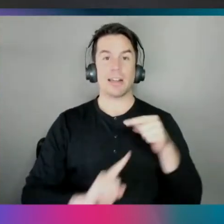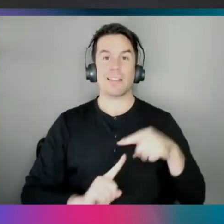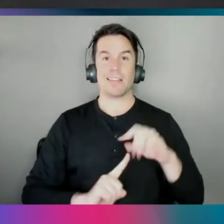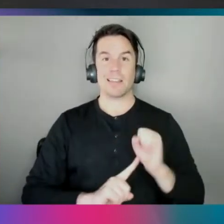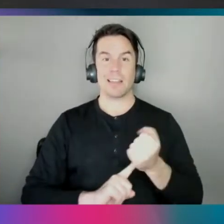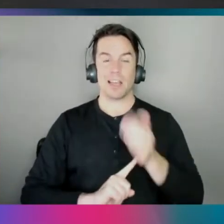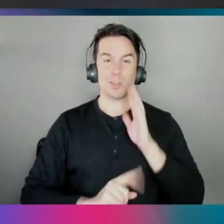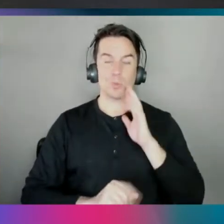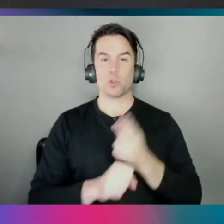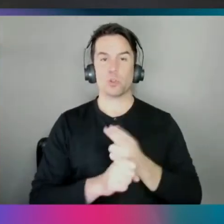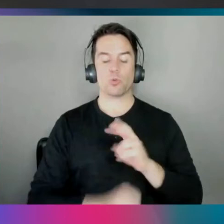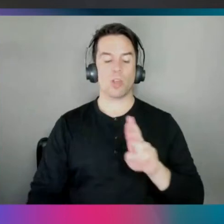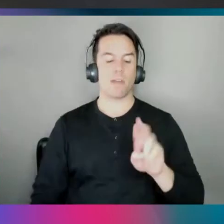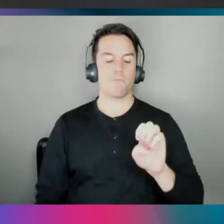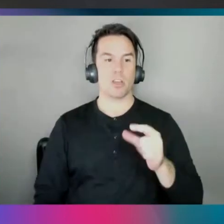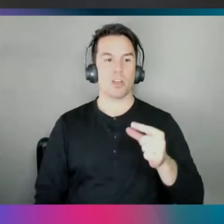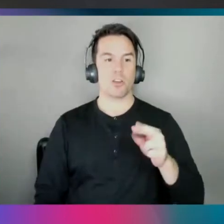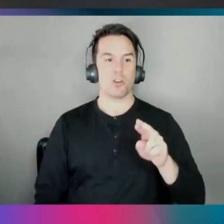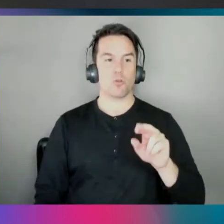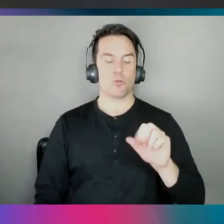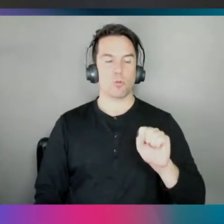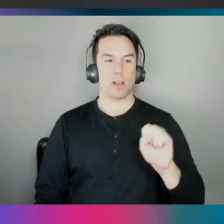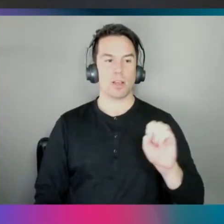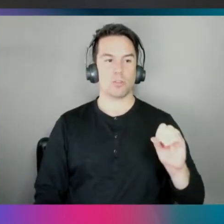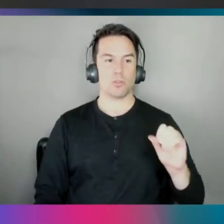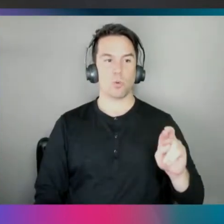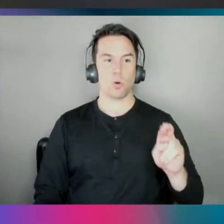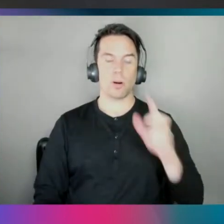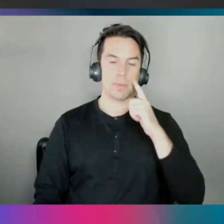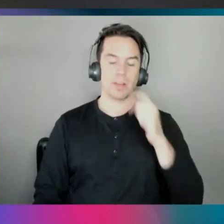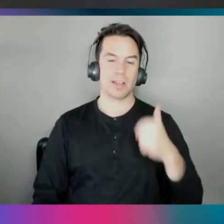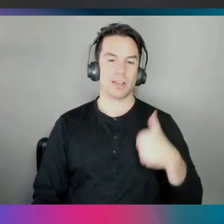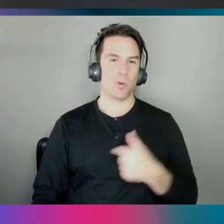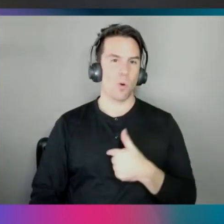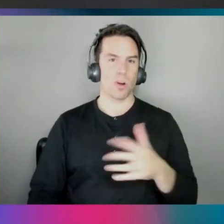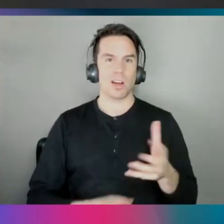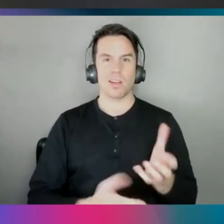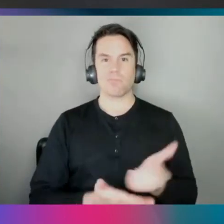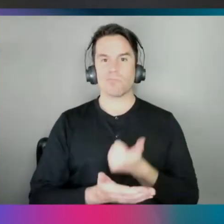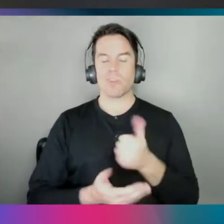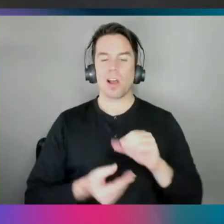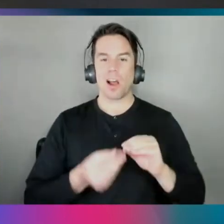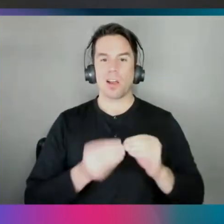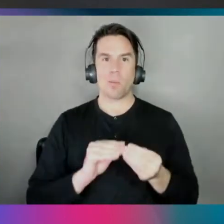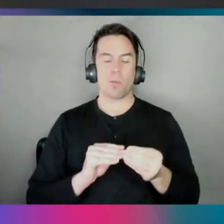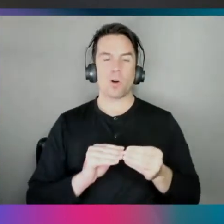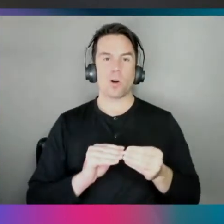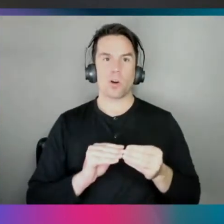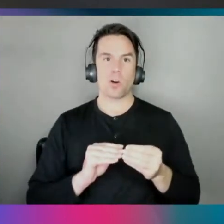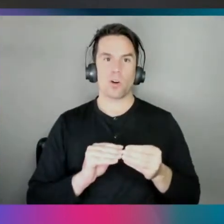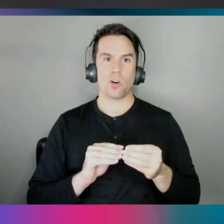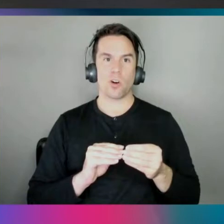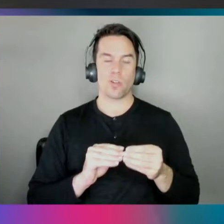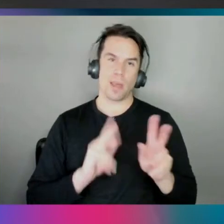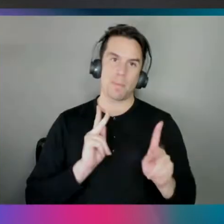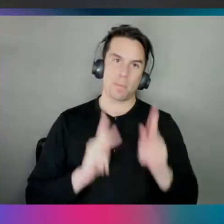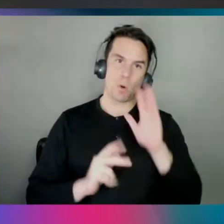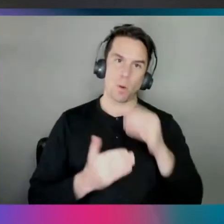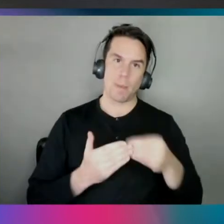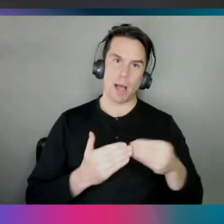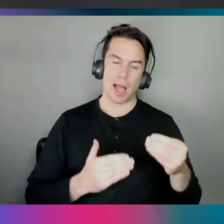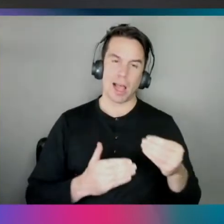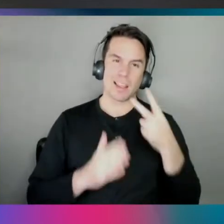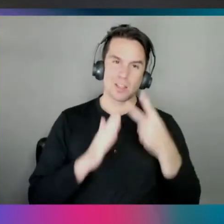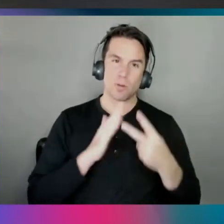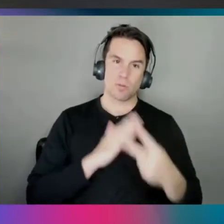Regression tasks. Yeah, because we're coming up with a number of quantities that people would buy. That's our prediction. So we're doing a regressor. So you'll